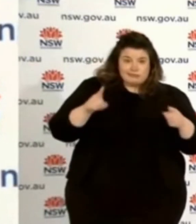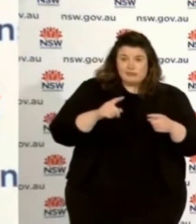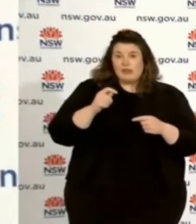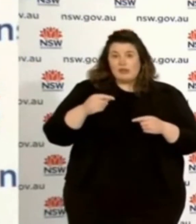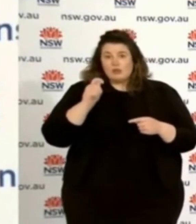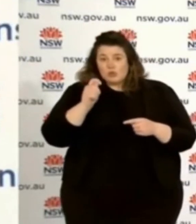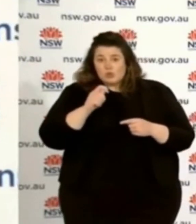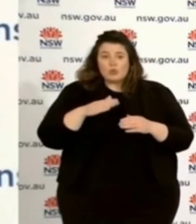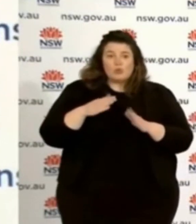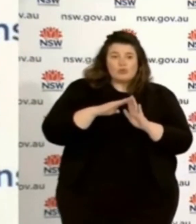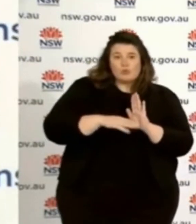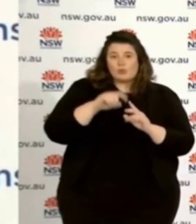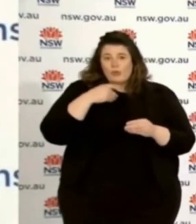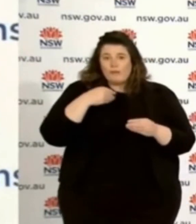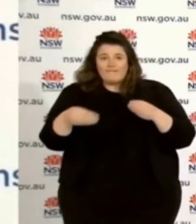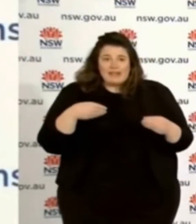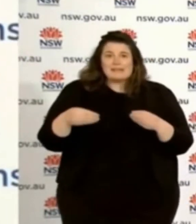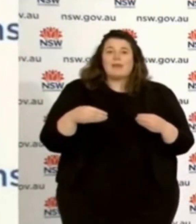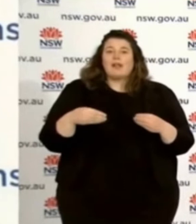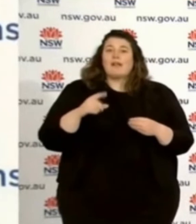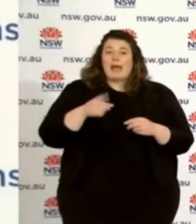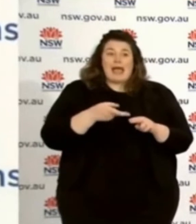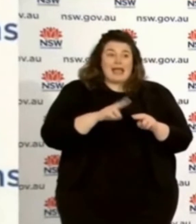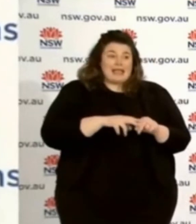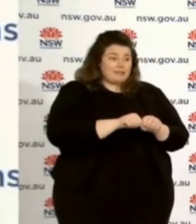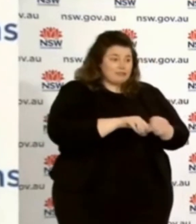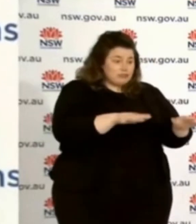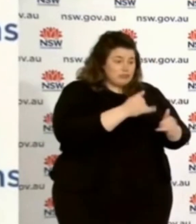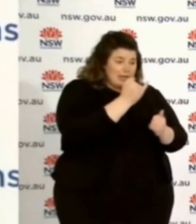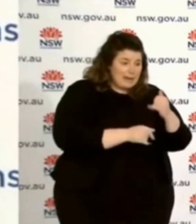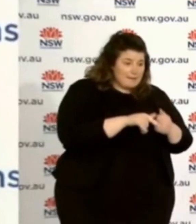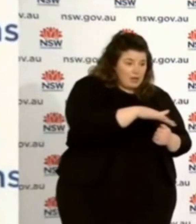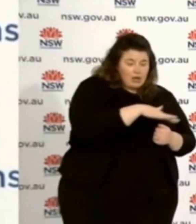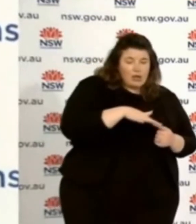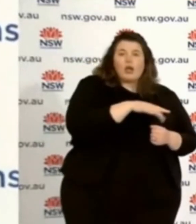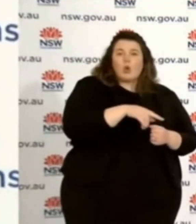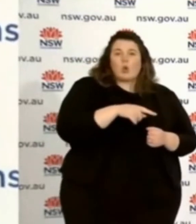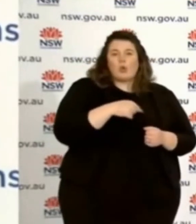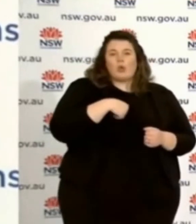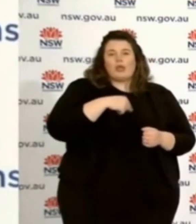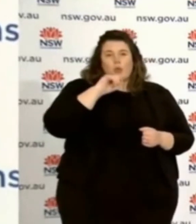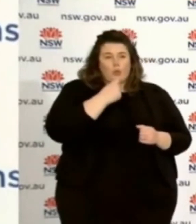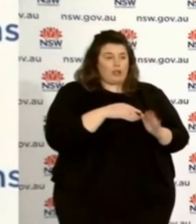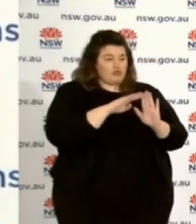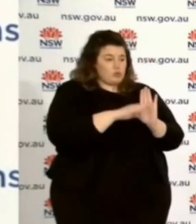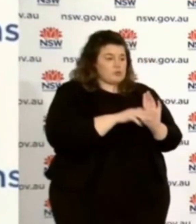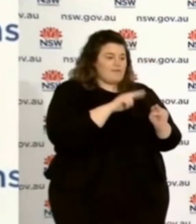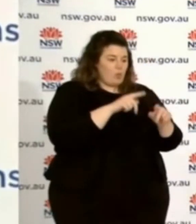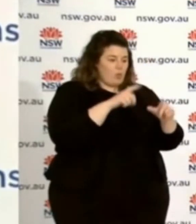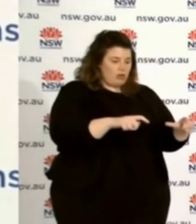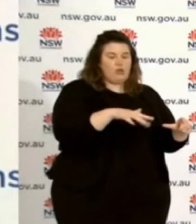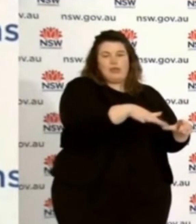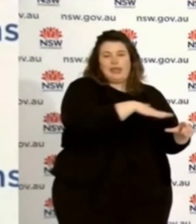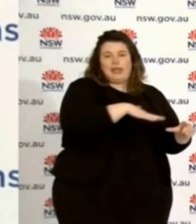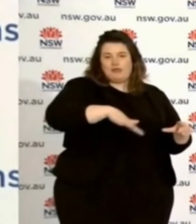Premier has clearly said is if there are local outbreaks, local circumstances, There will be public health measures we may